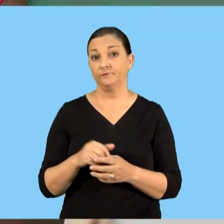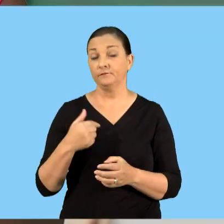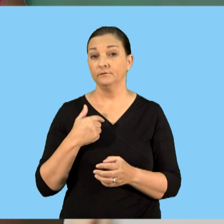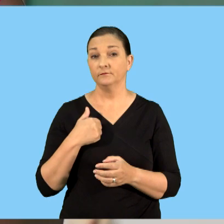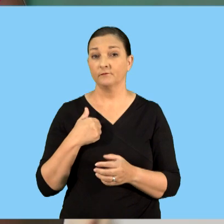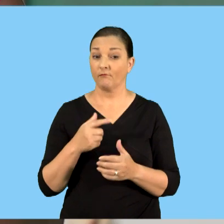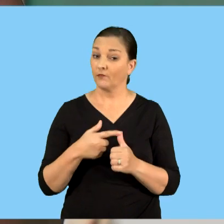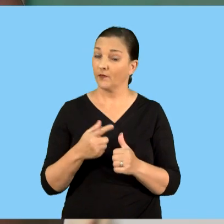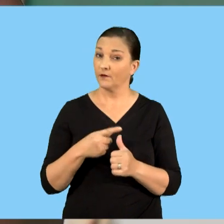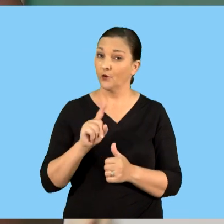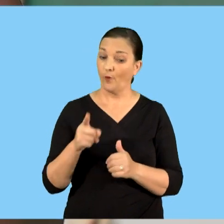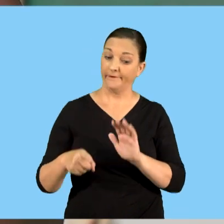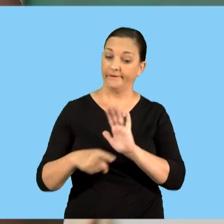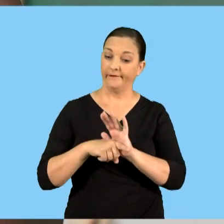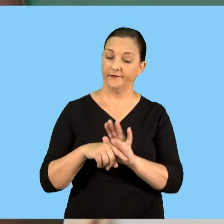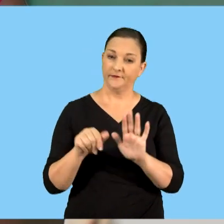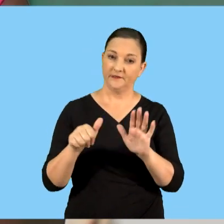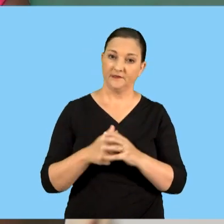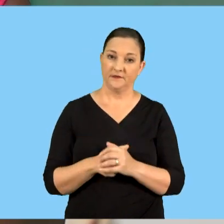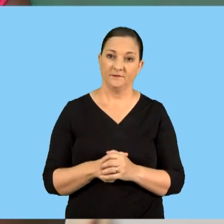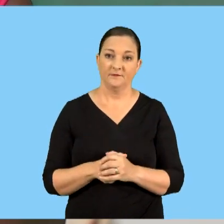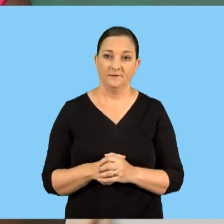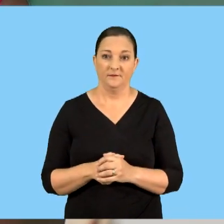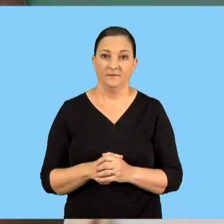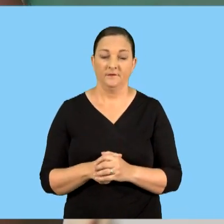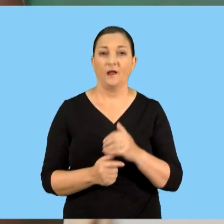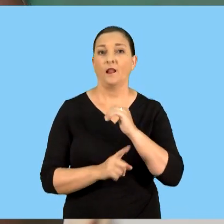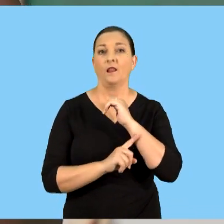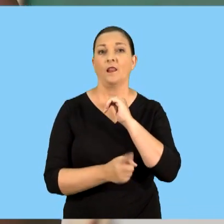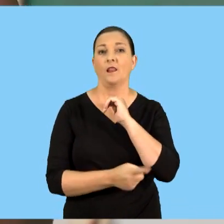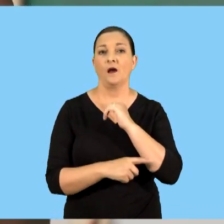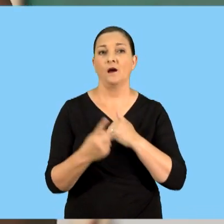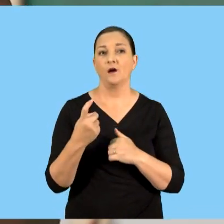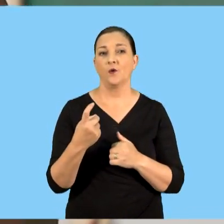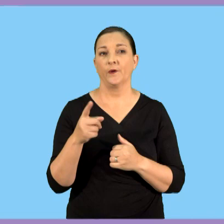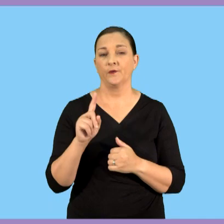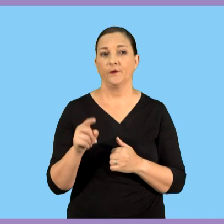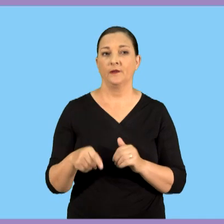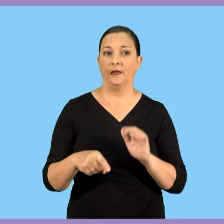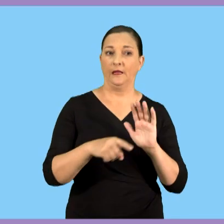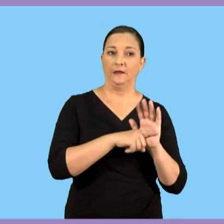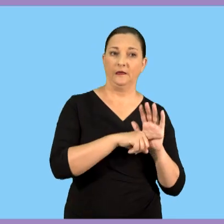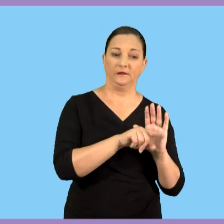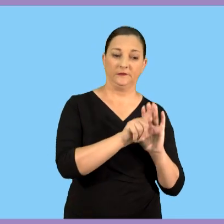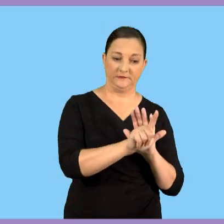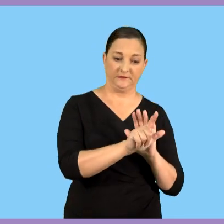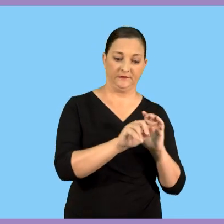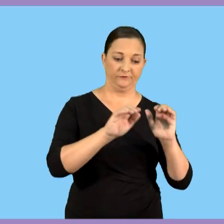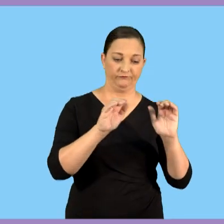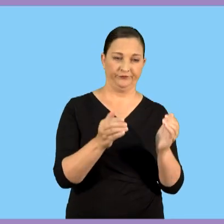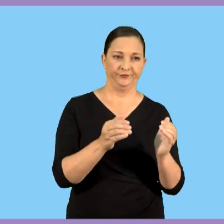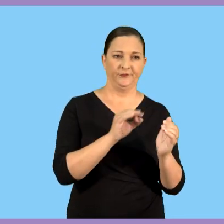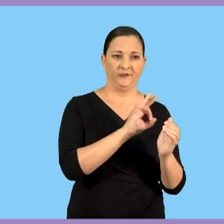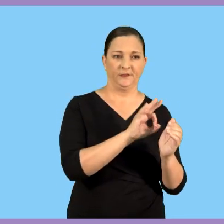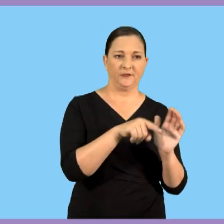my answer is a negative 6. And then when we're looking at the last one there, I have a negative 7, and in brackets I have